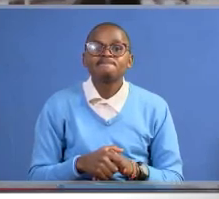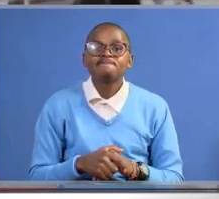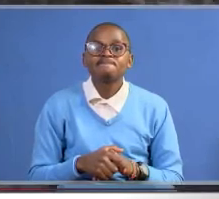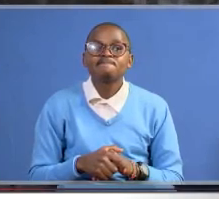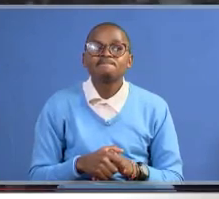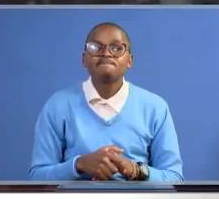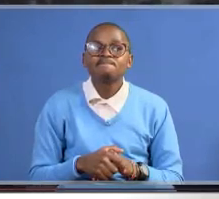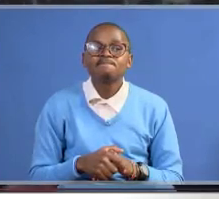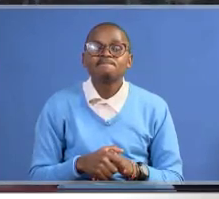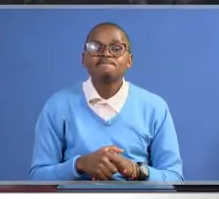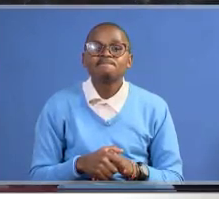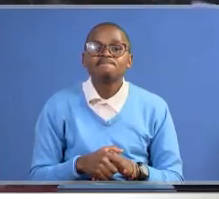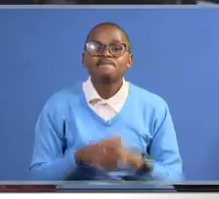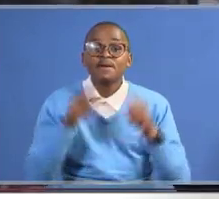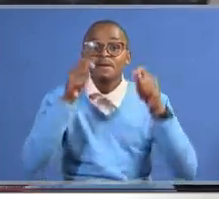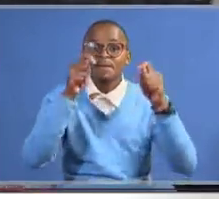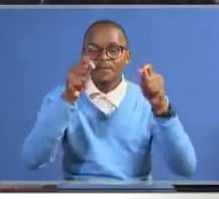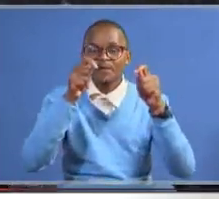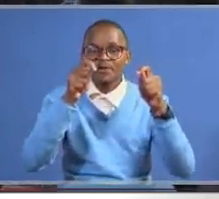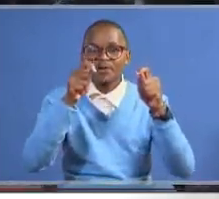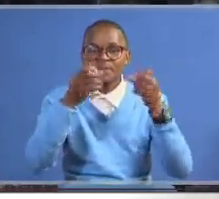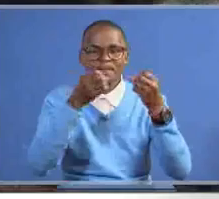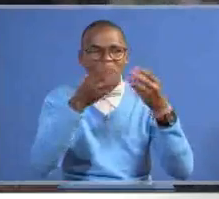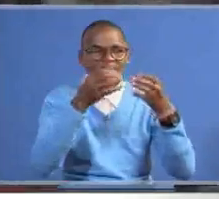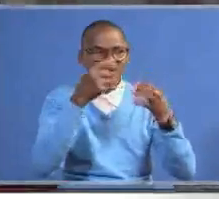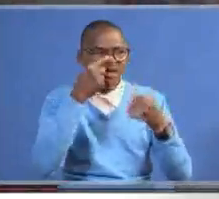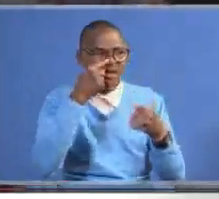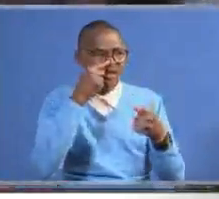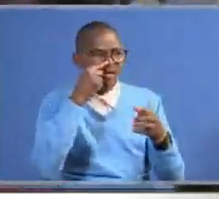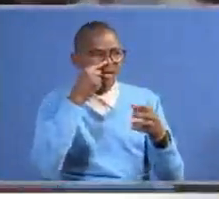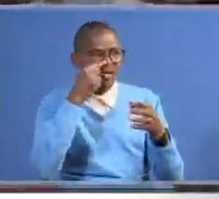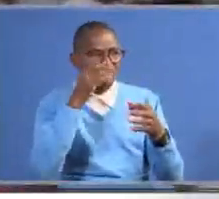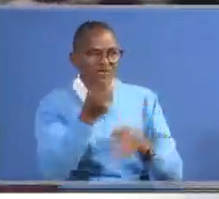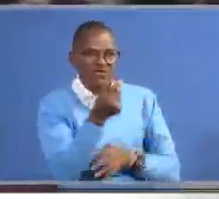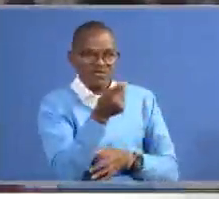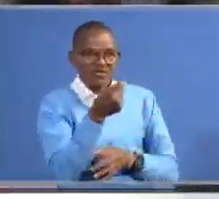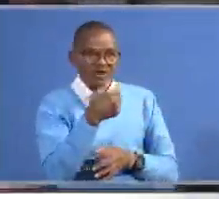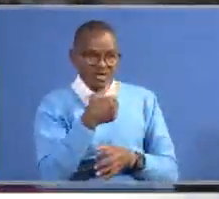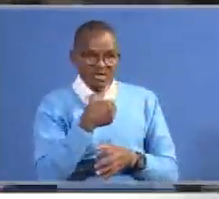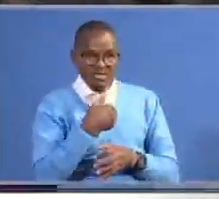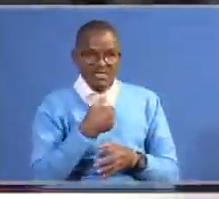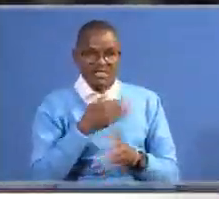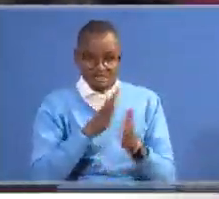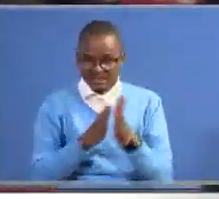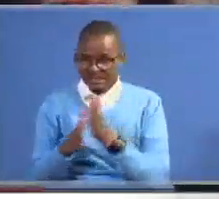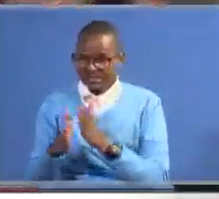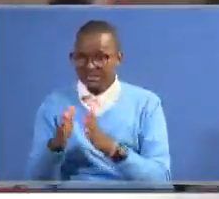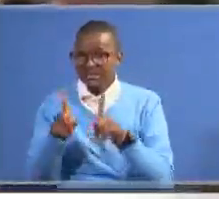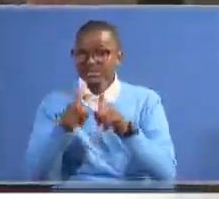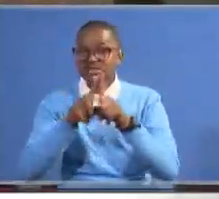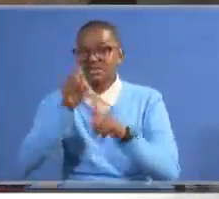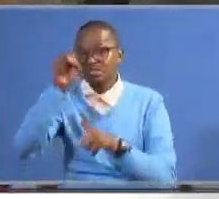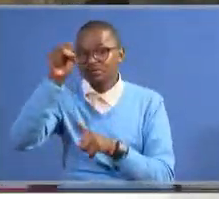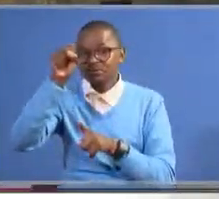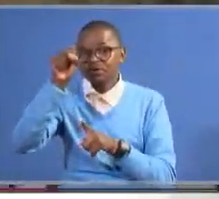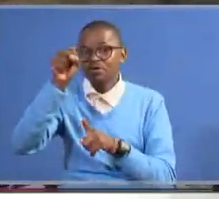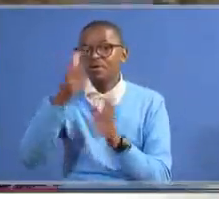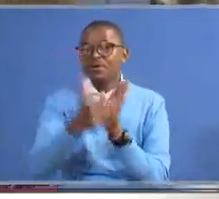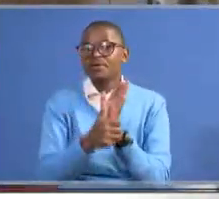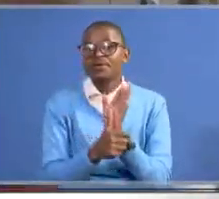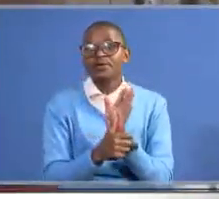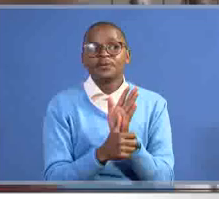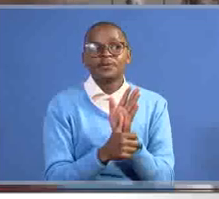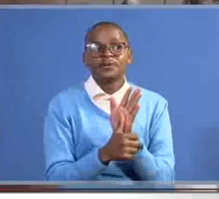December protesting with thousands of Sudanese of a few and food shortages and the political situation